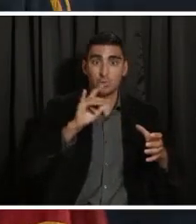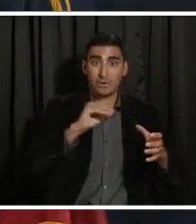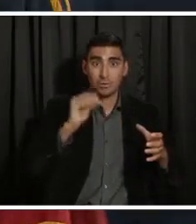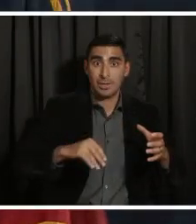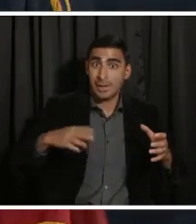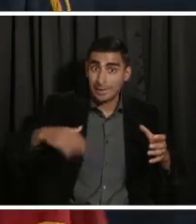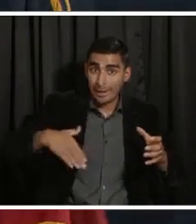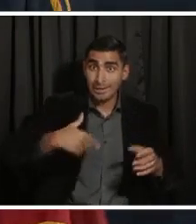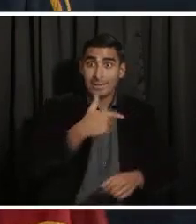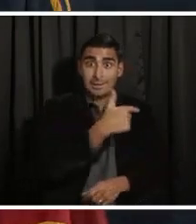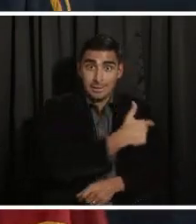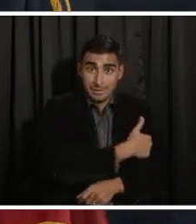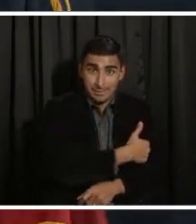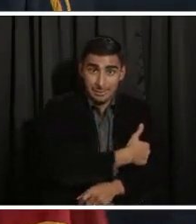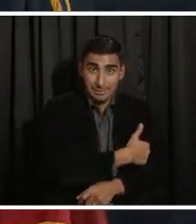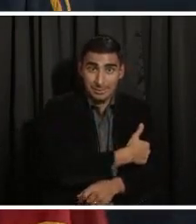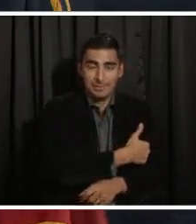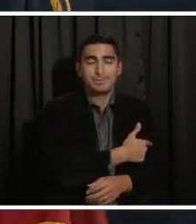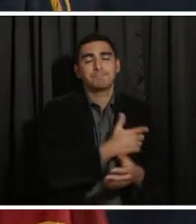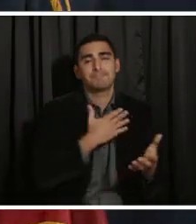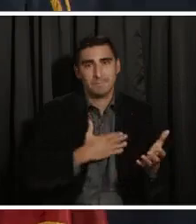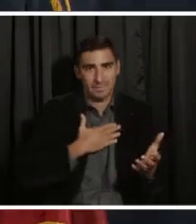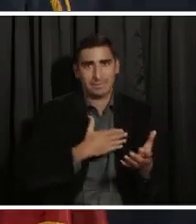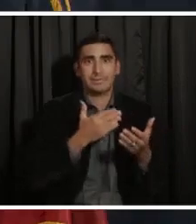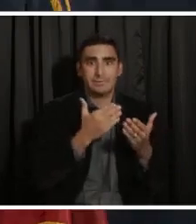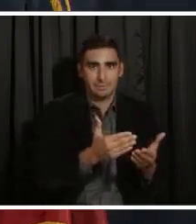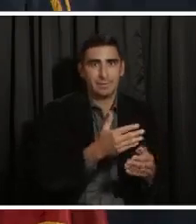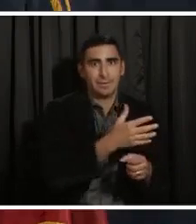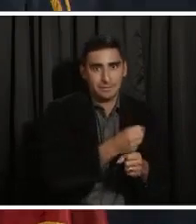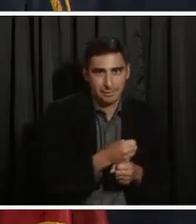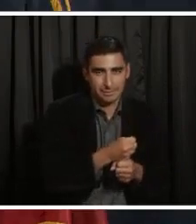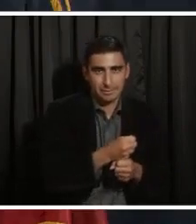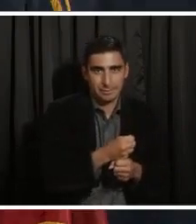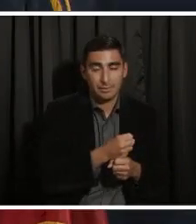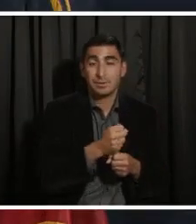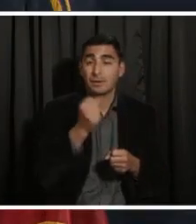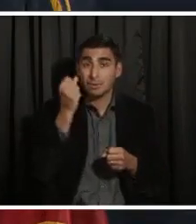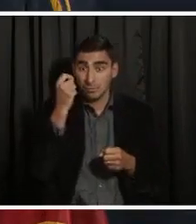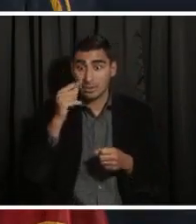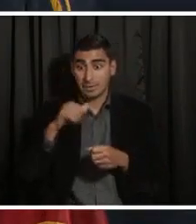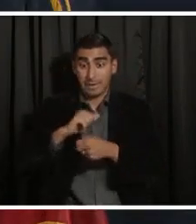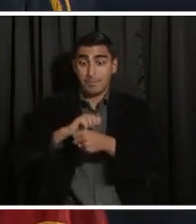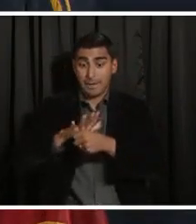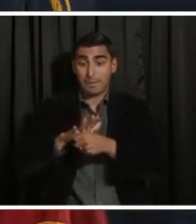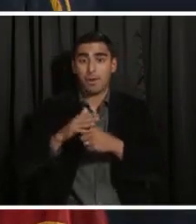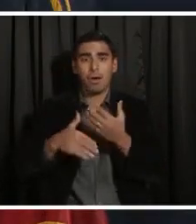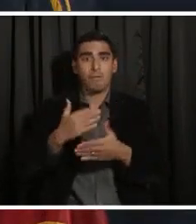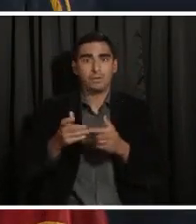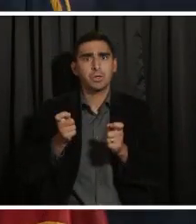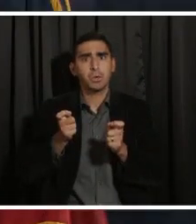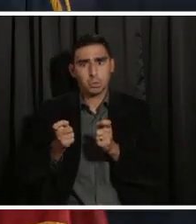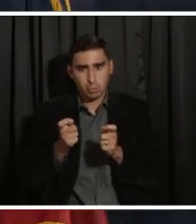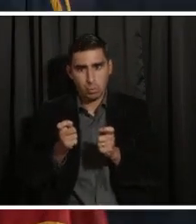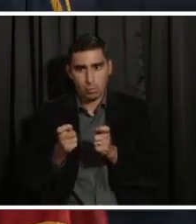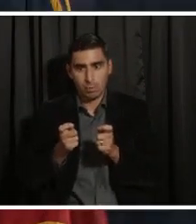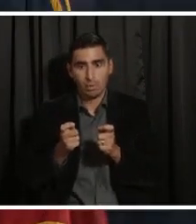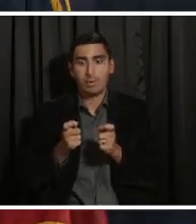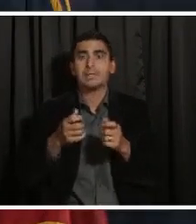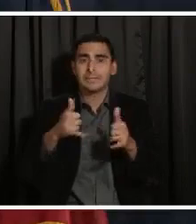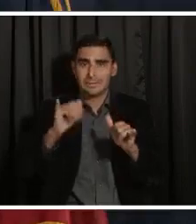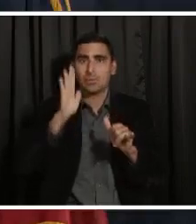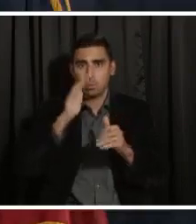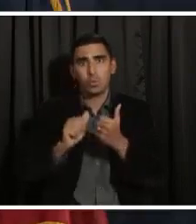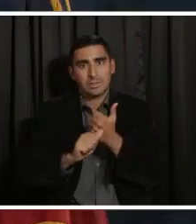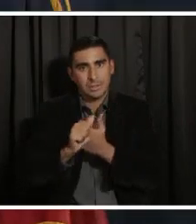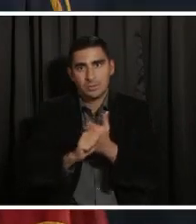be endemic and the risk doesn't go away even when the pandemic ends. This has been, is, and will be a deadly